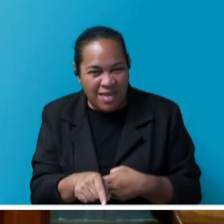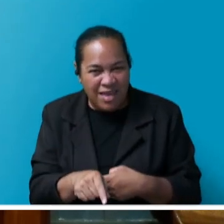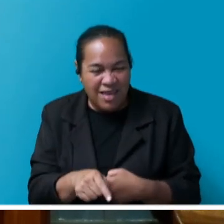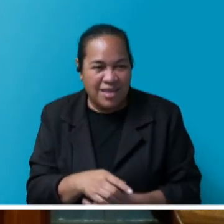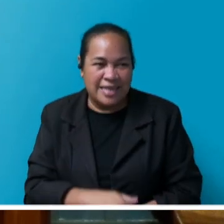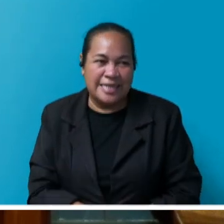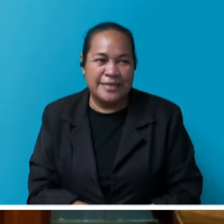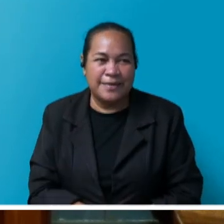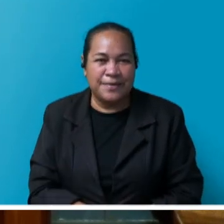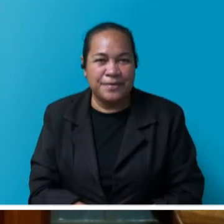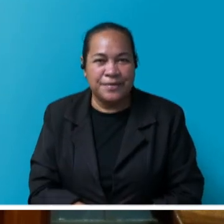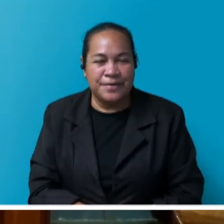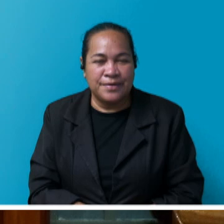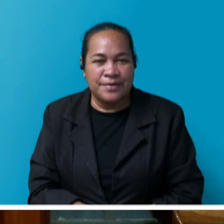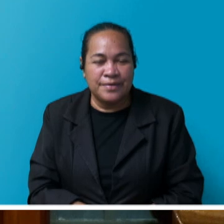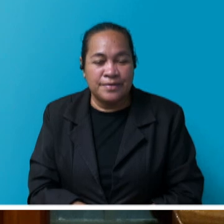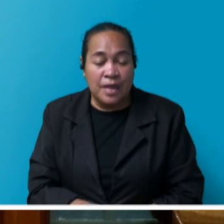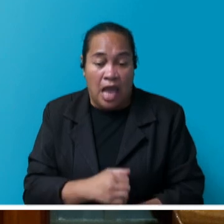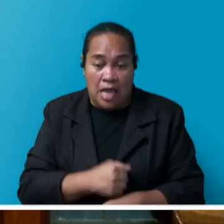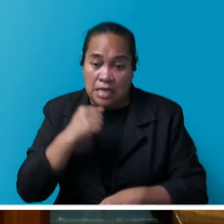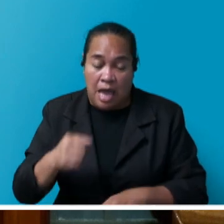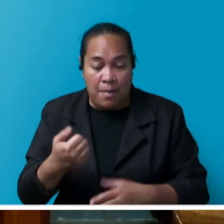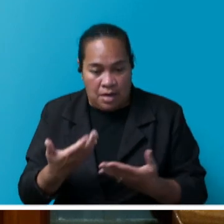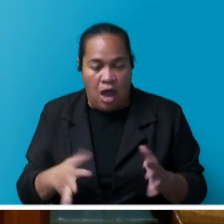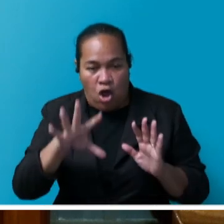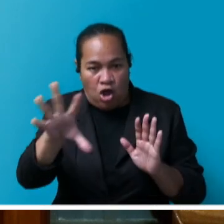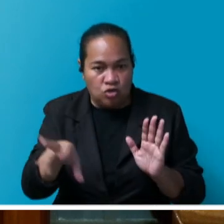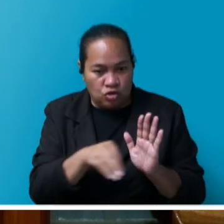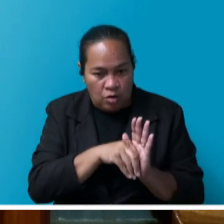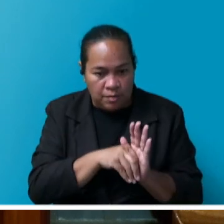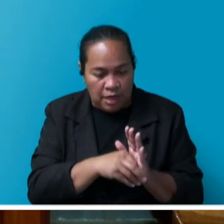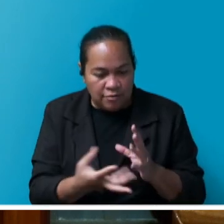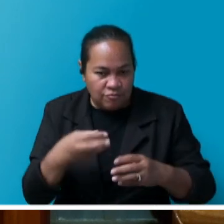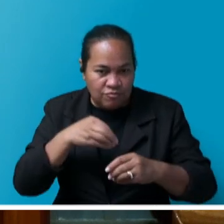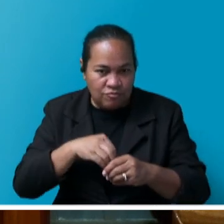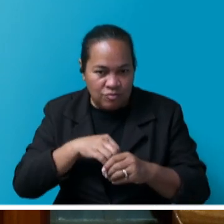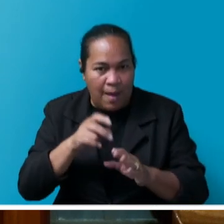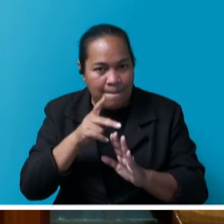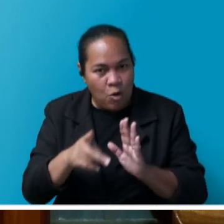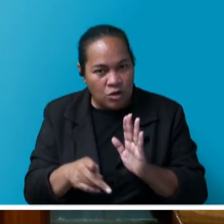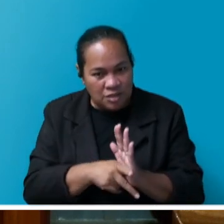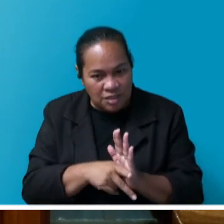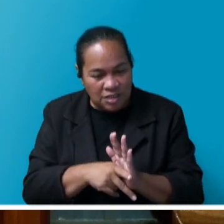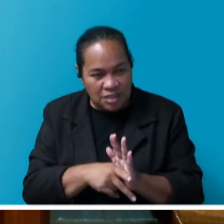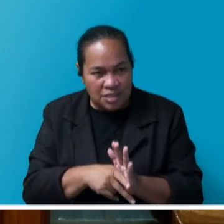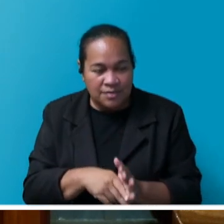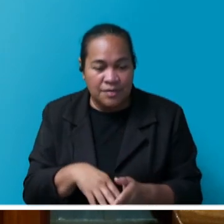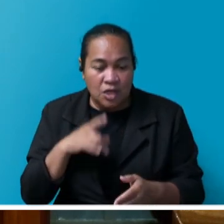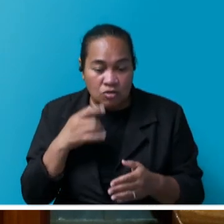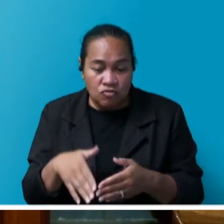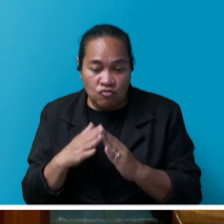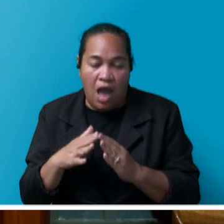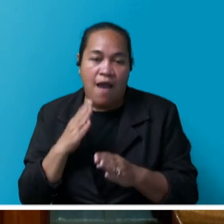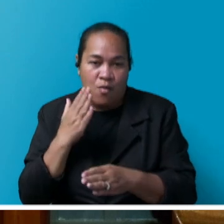Act. The government has adopted an integrated policy approach wherein it has formed a working